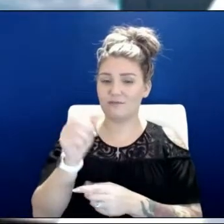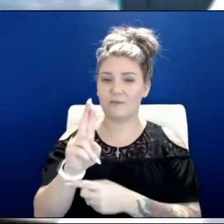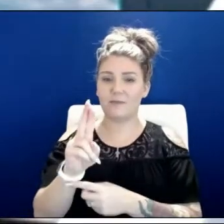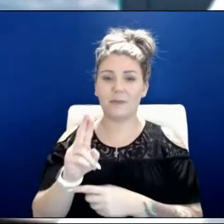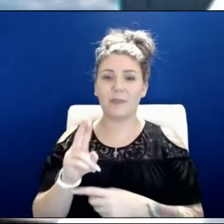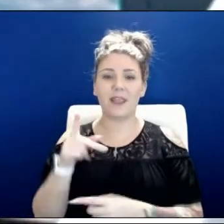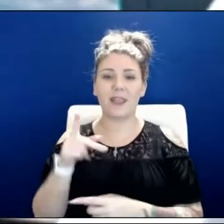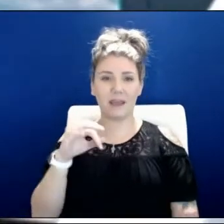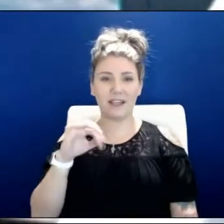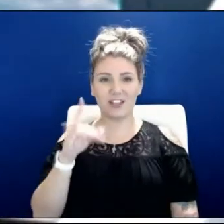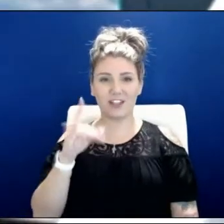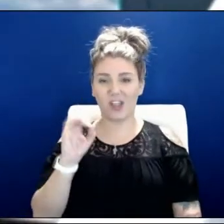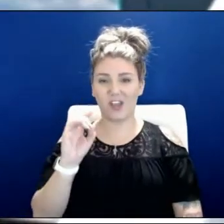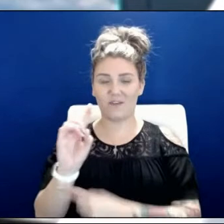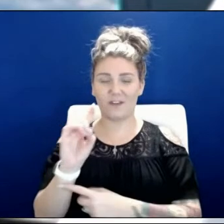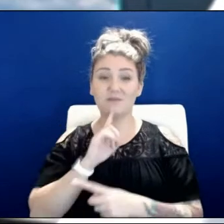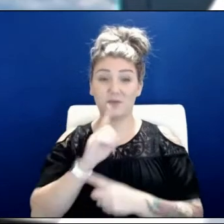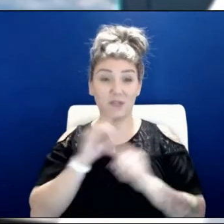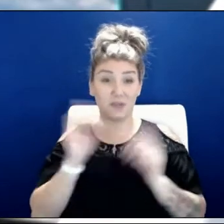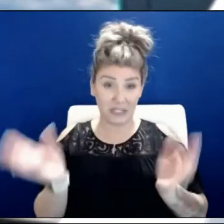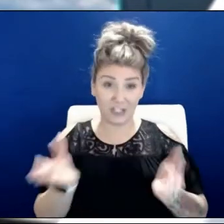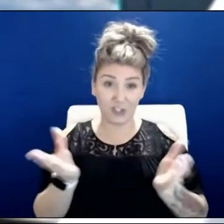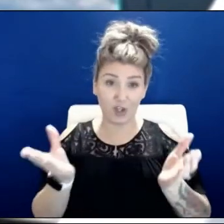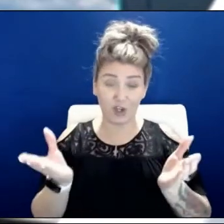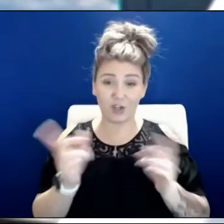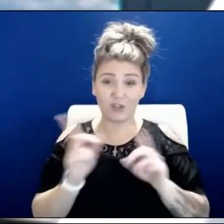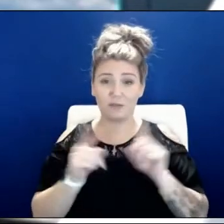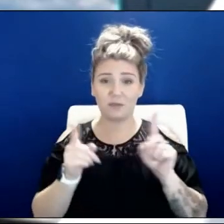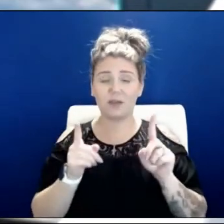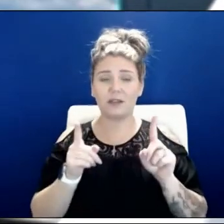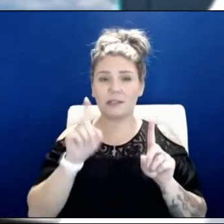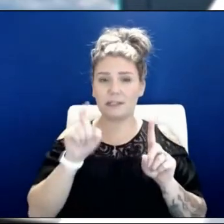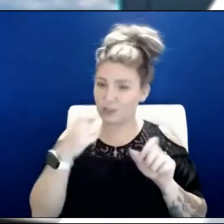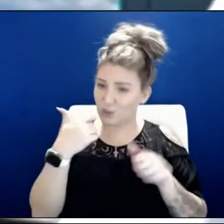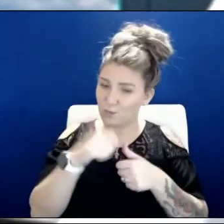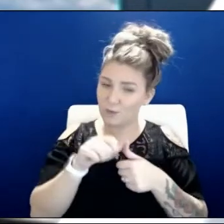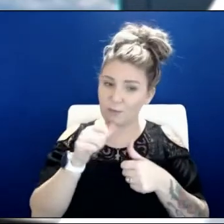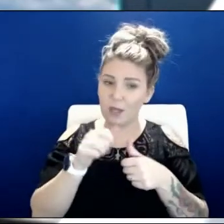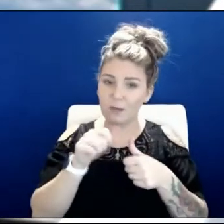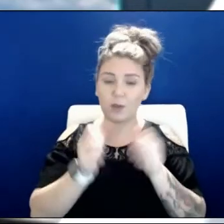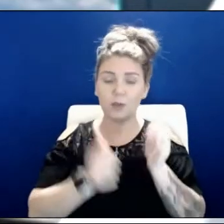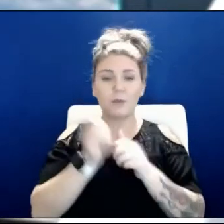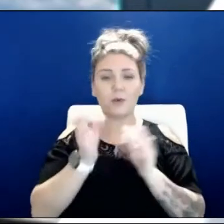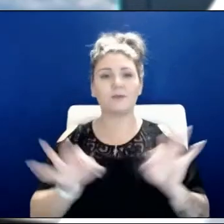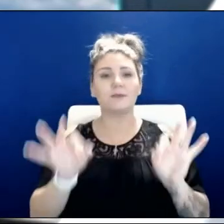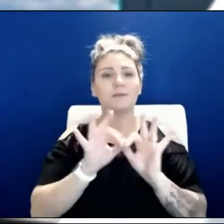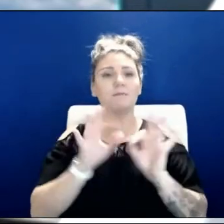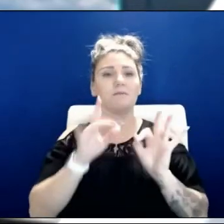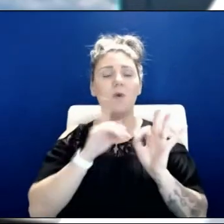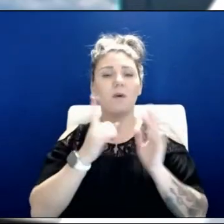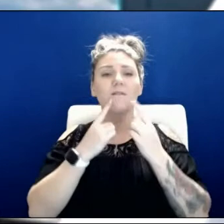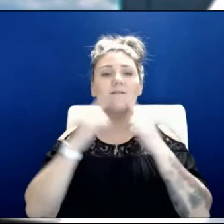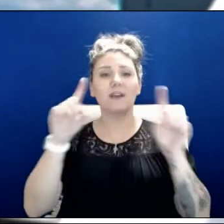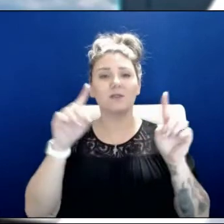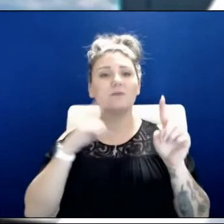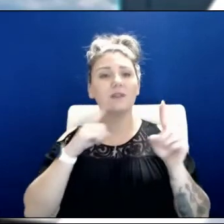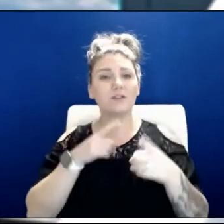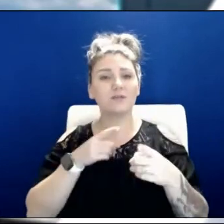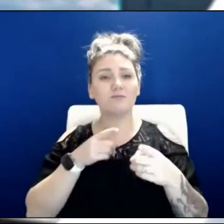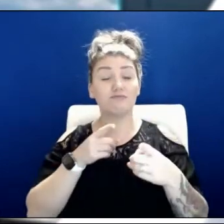Paxlovid is very encouraging, but we need to remember that the most effective way to prevent hospitalization and death